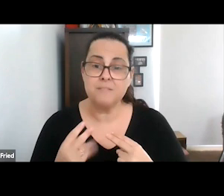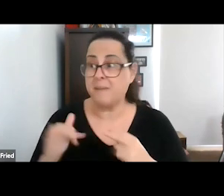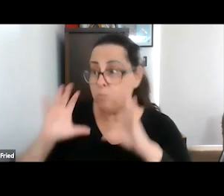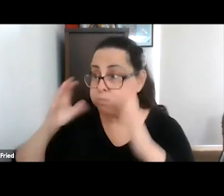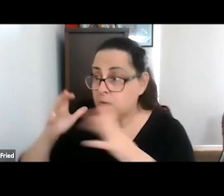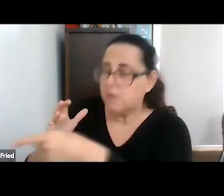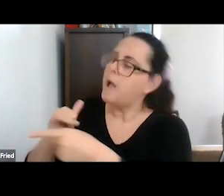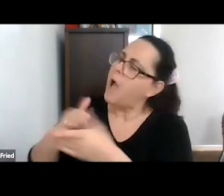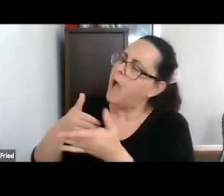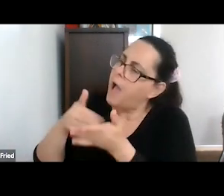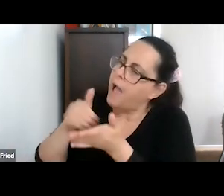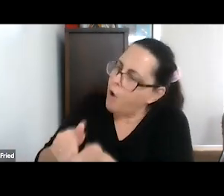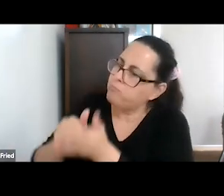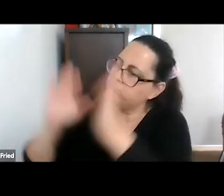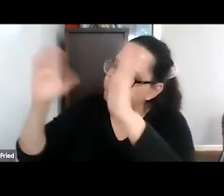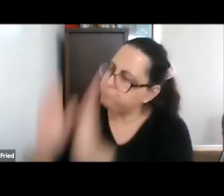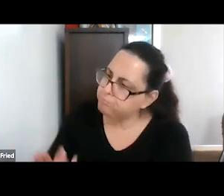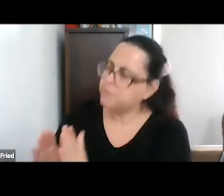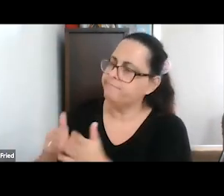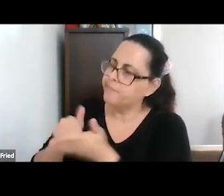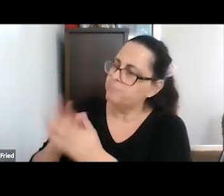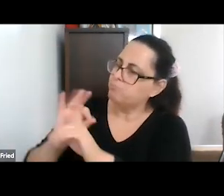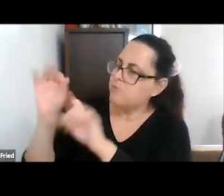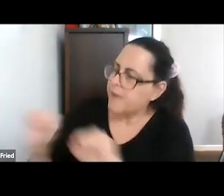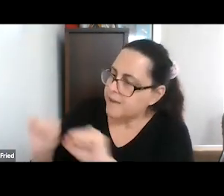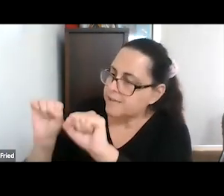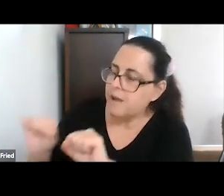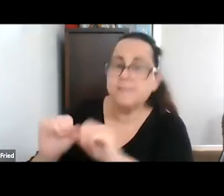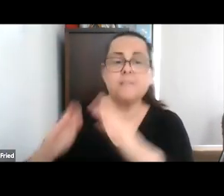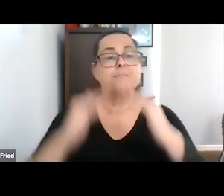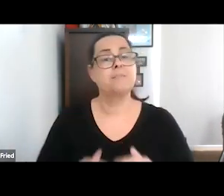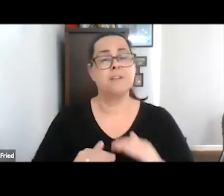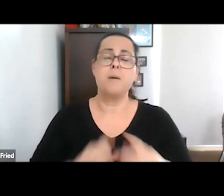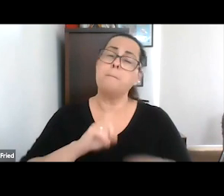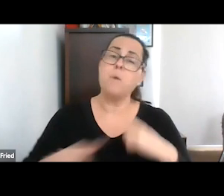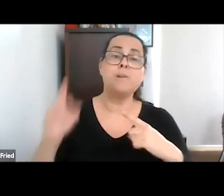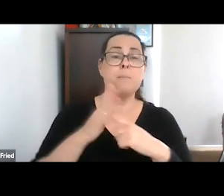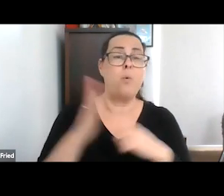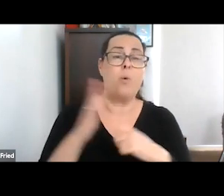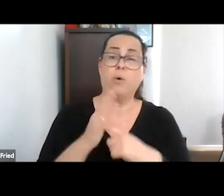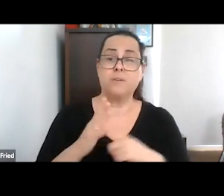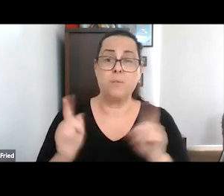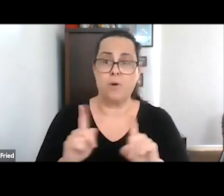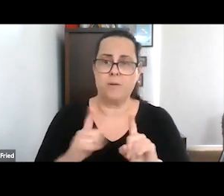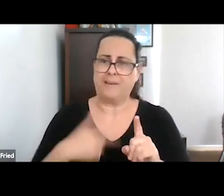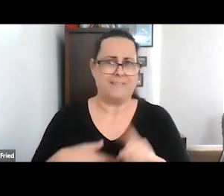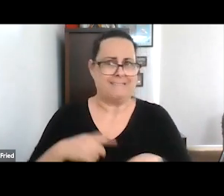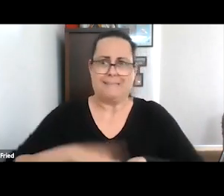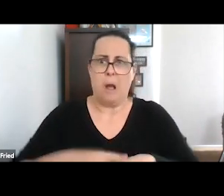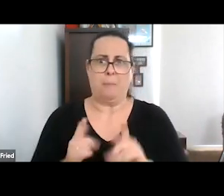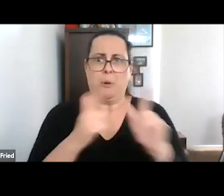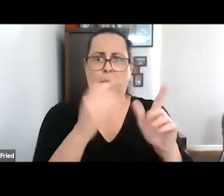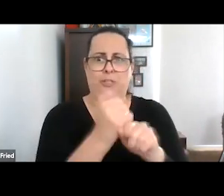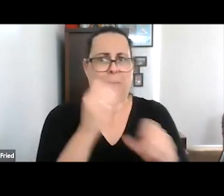about monitoring diet and exercise. And most importantly, because we know we only have a microsecond with GPs under current